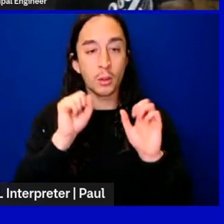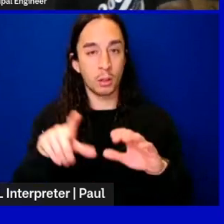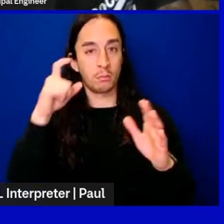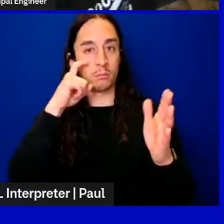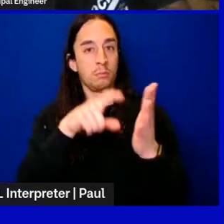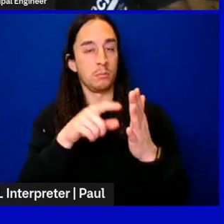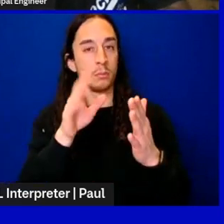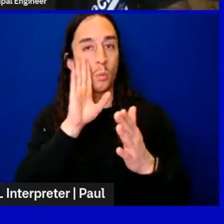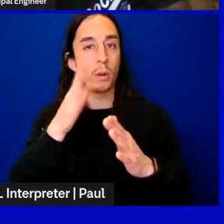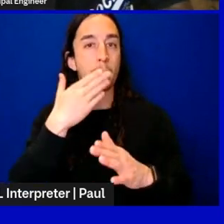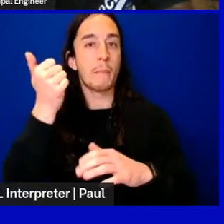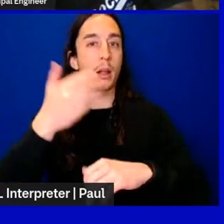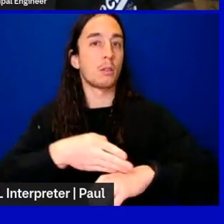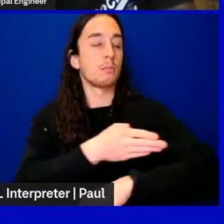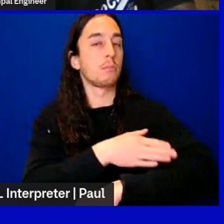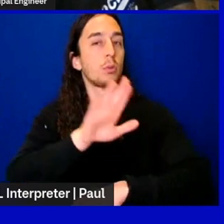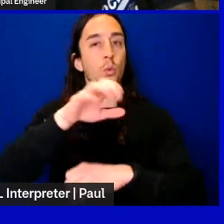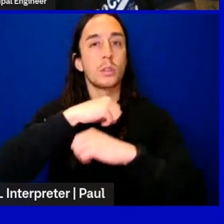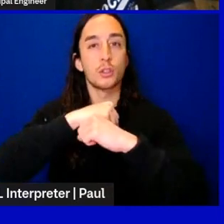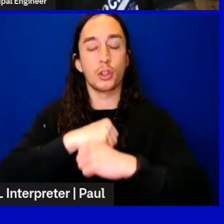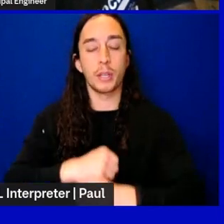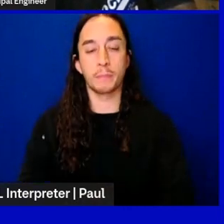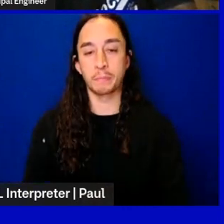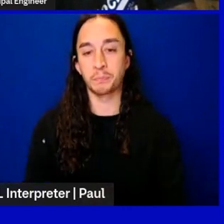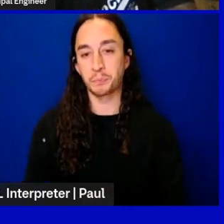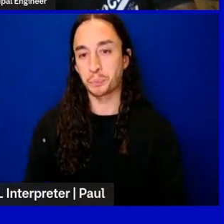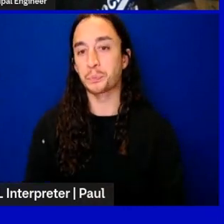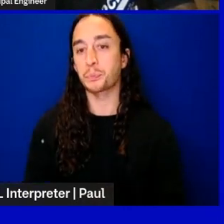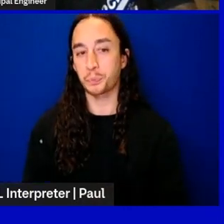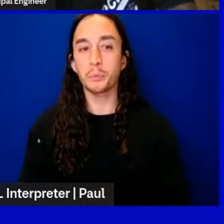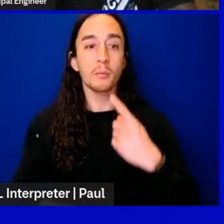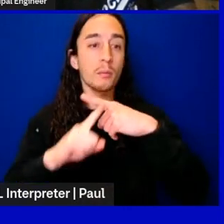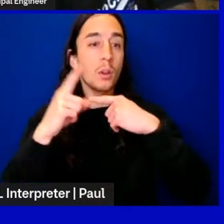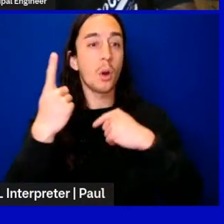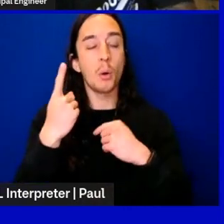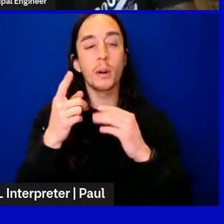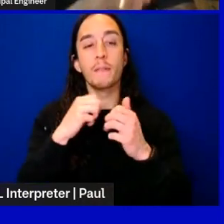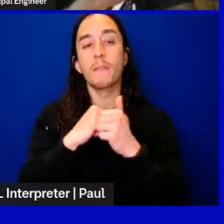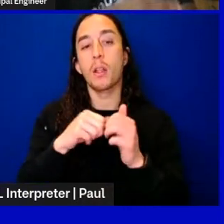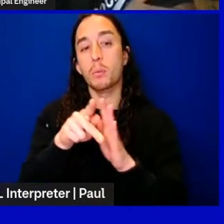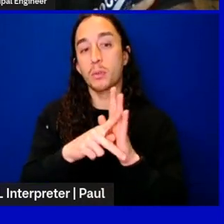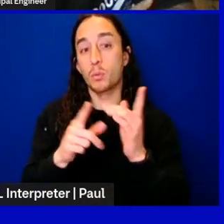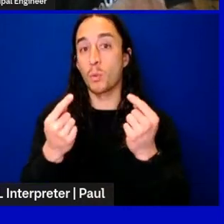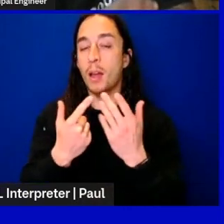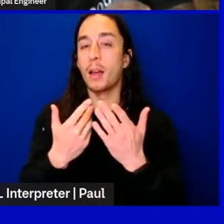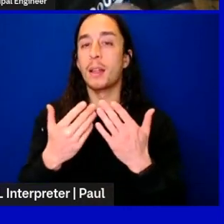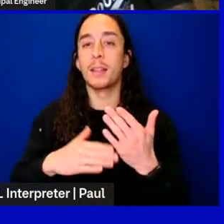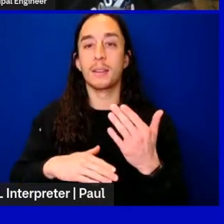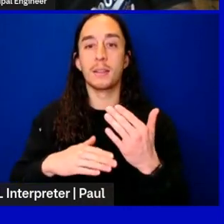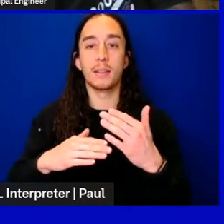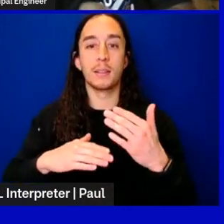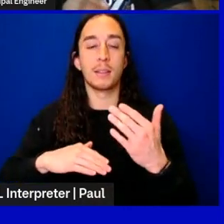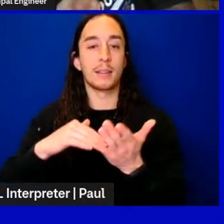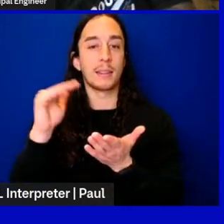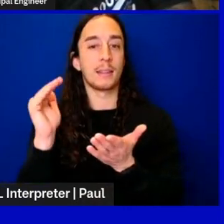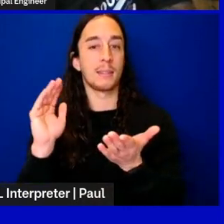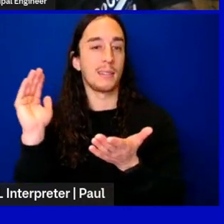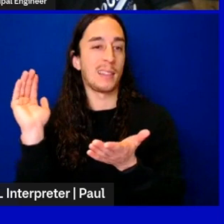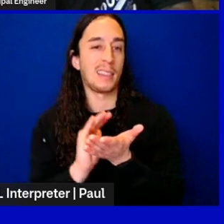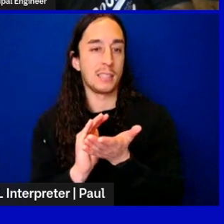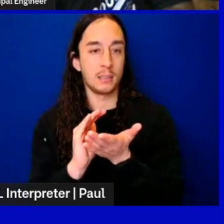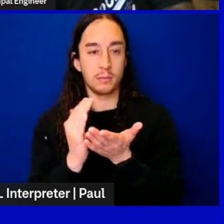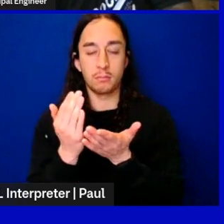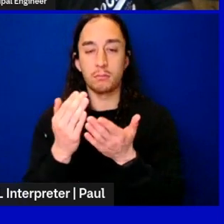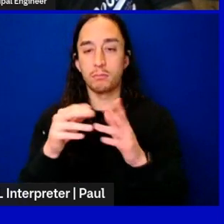posture. Then you should always follow the principle of least privileges. If your users are supposed to do only a